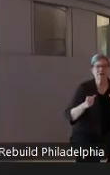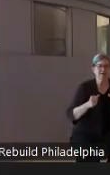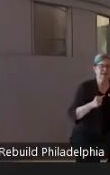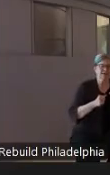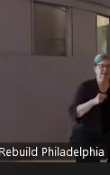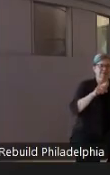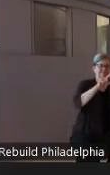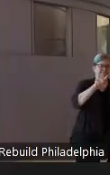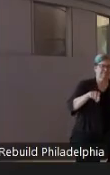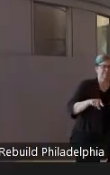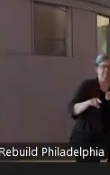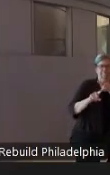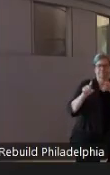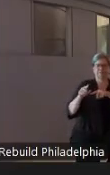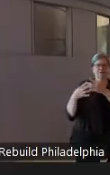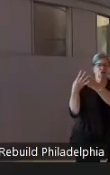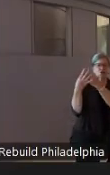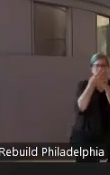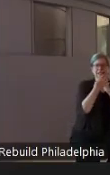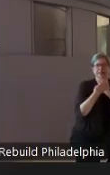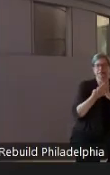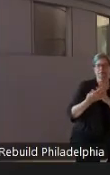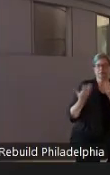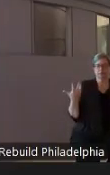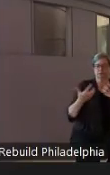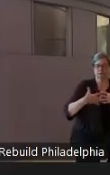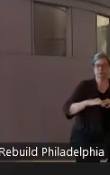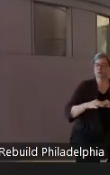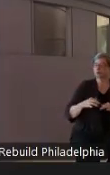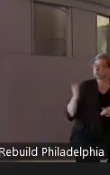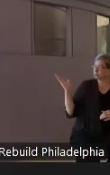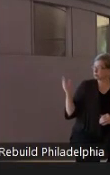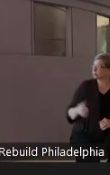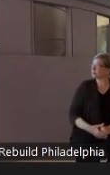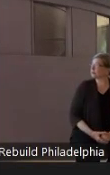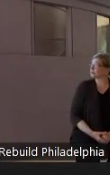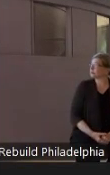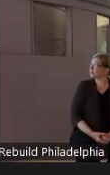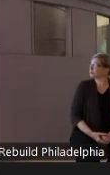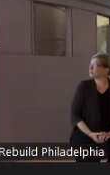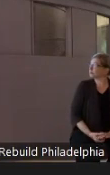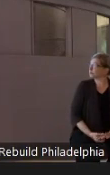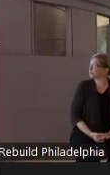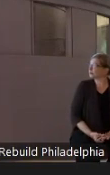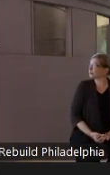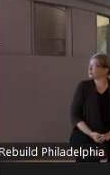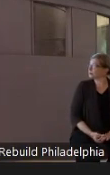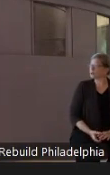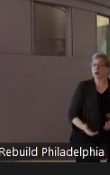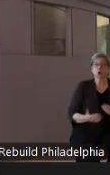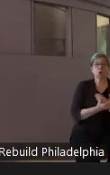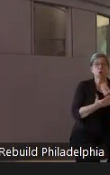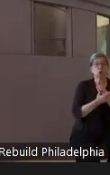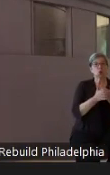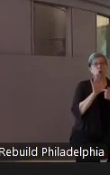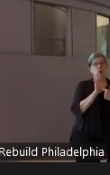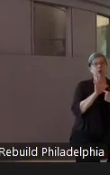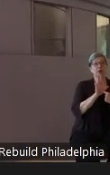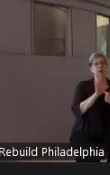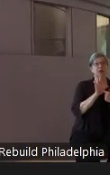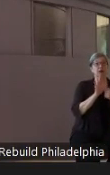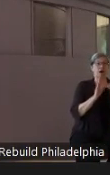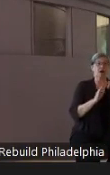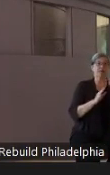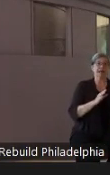of the existing pineapple screen at the circular building. Next slide. And here's a brand new rendering showing the vision for the